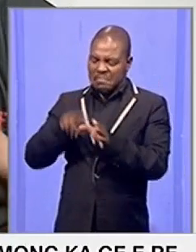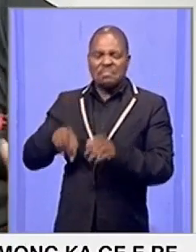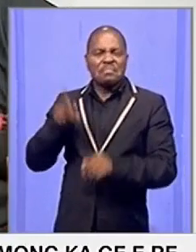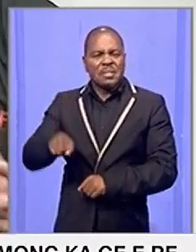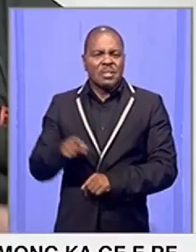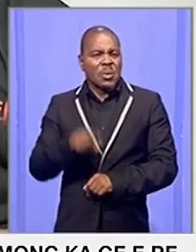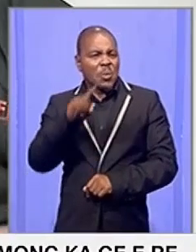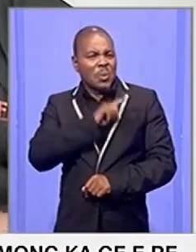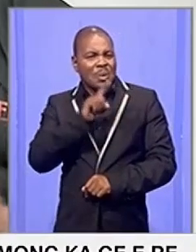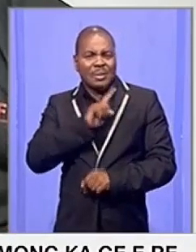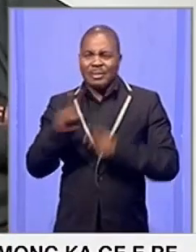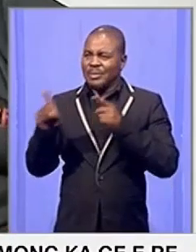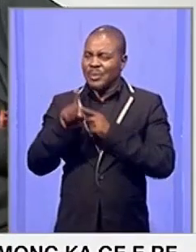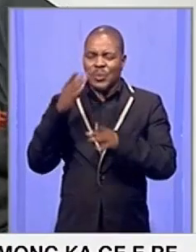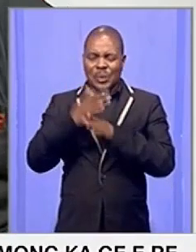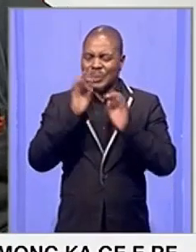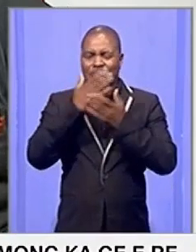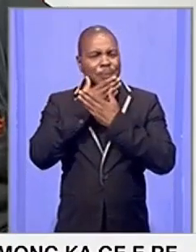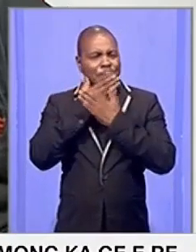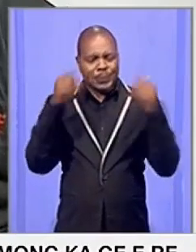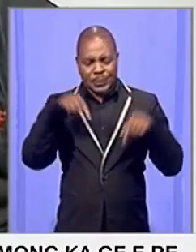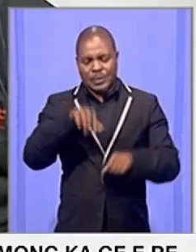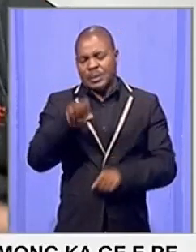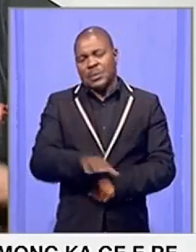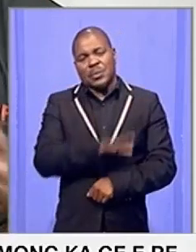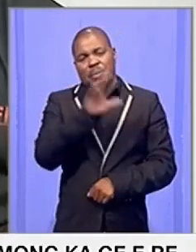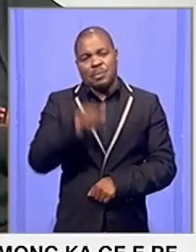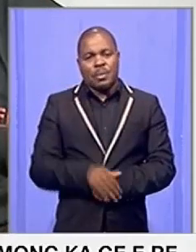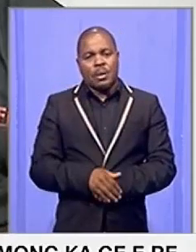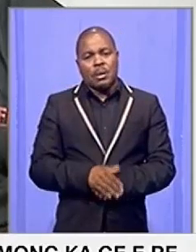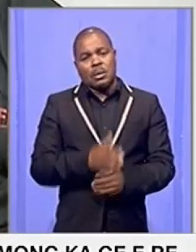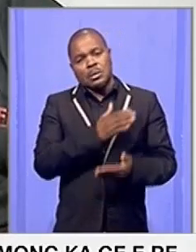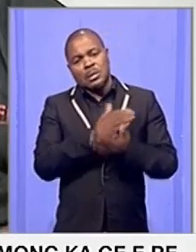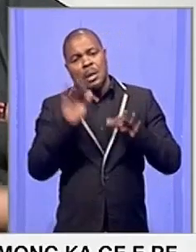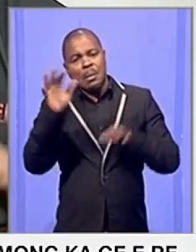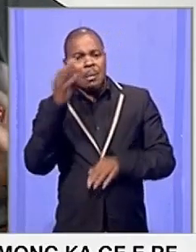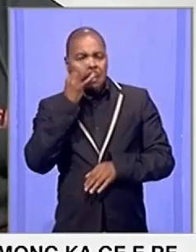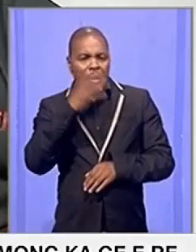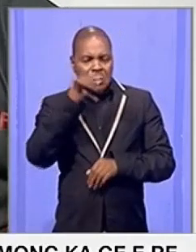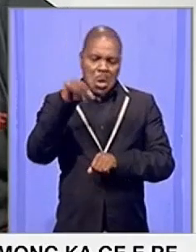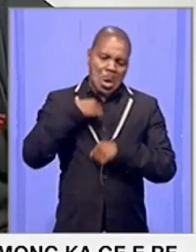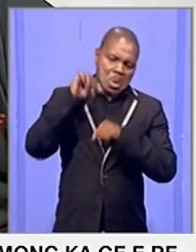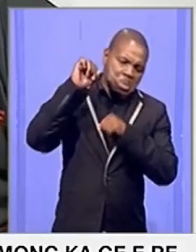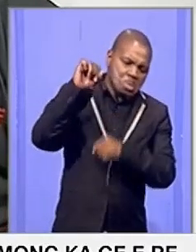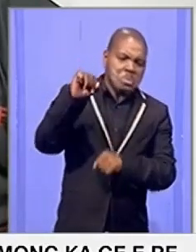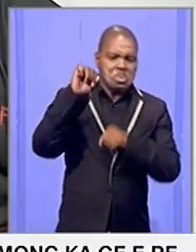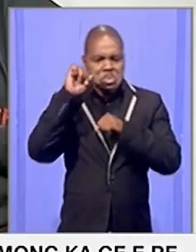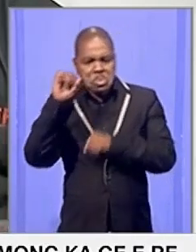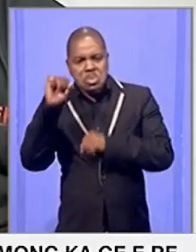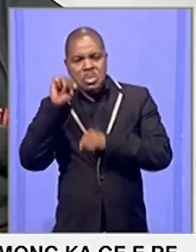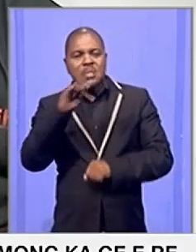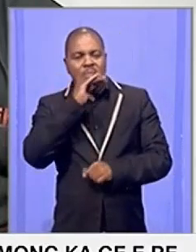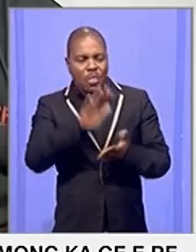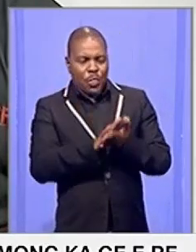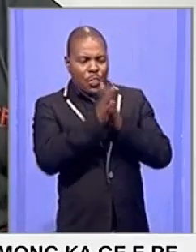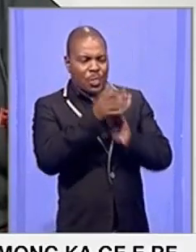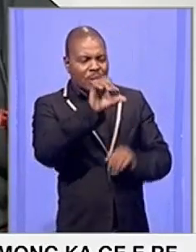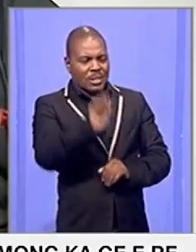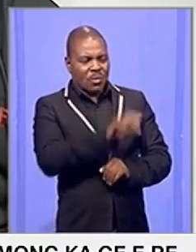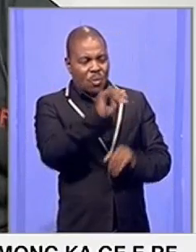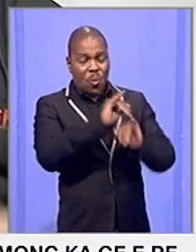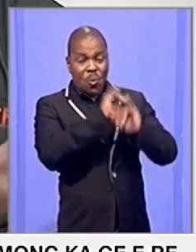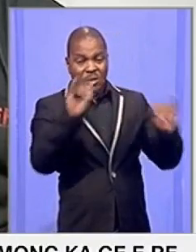nto e botse ya e diang mo South Africa. Ba ba reng ge re ka gwanta ro senya naga ya rena gore e be